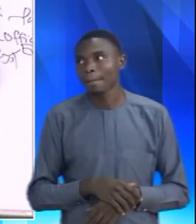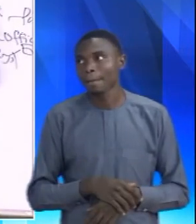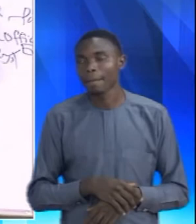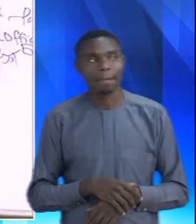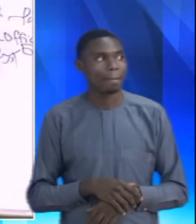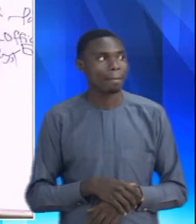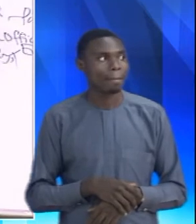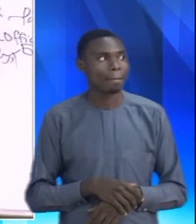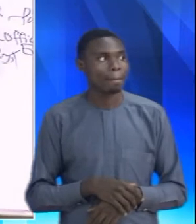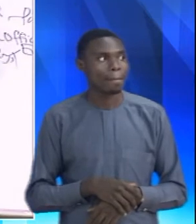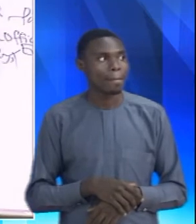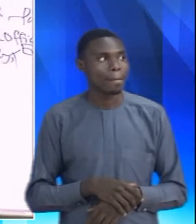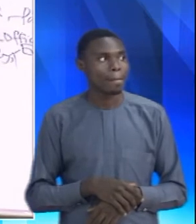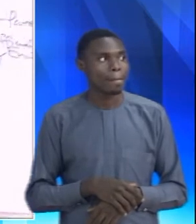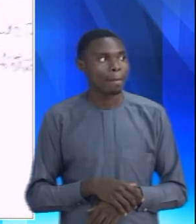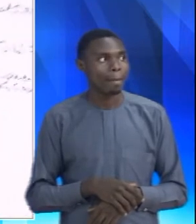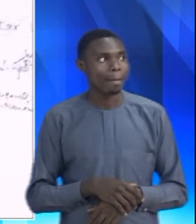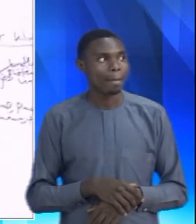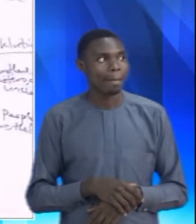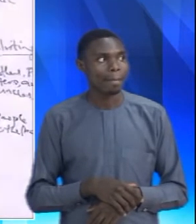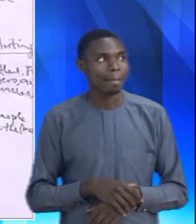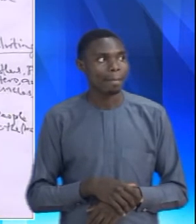is 080